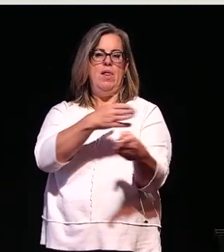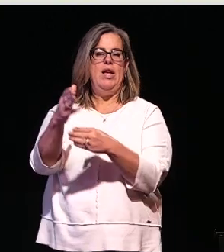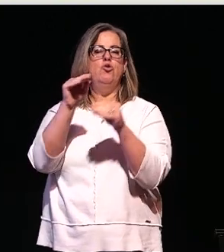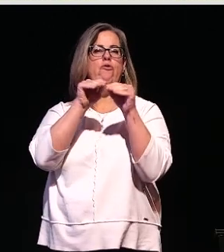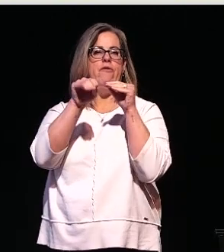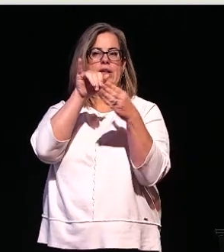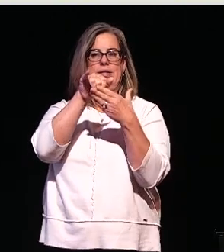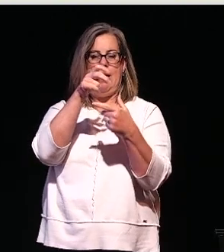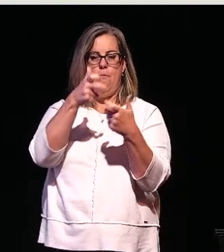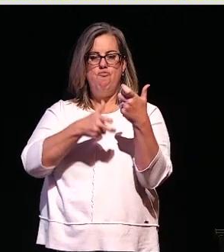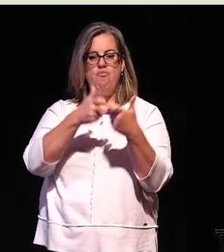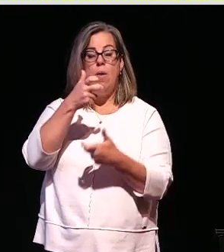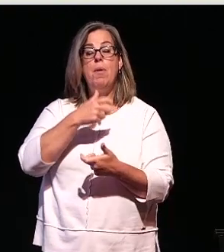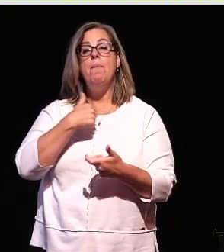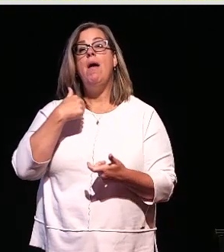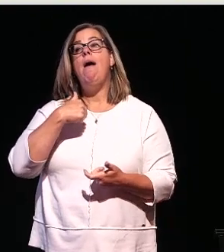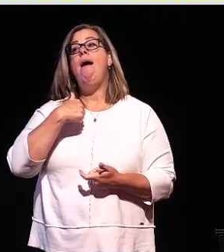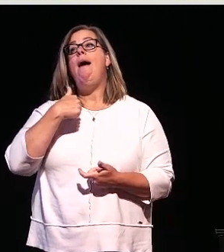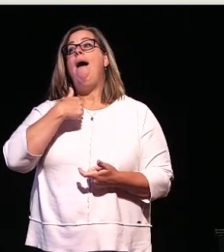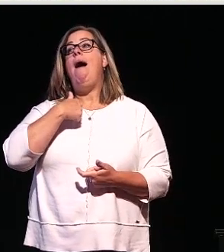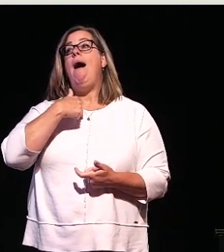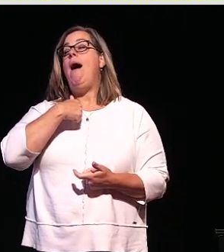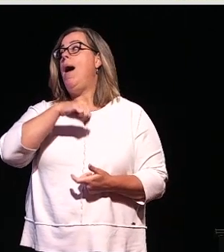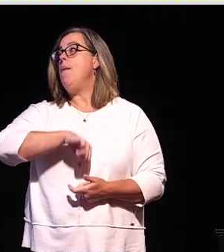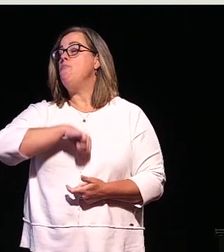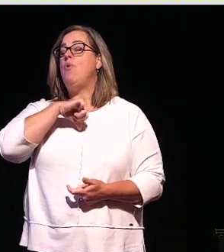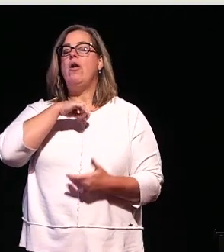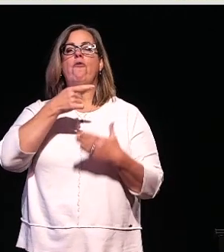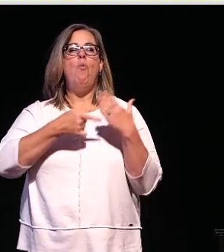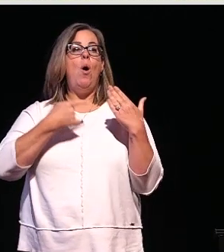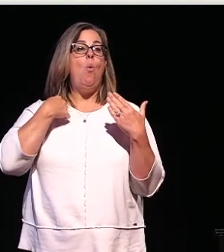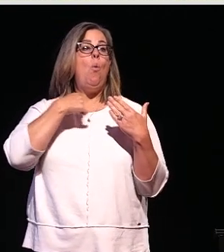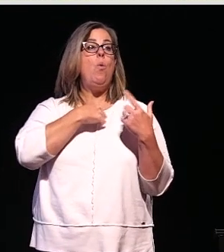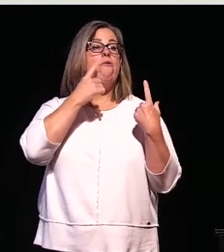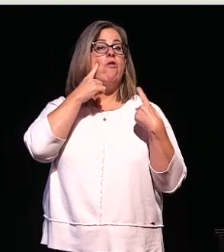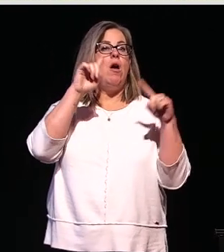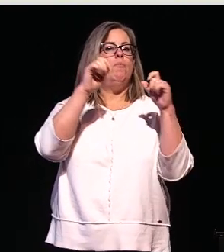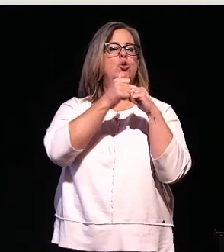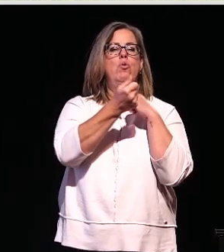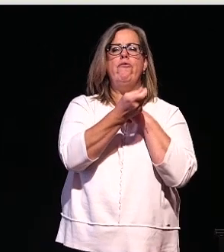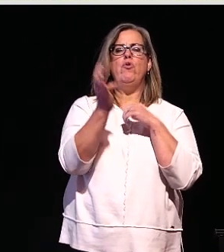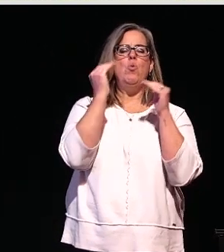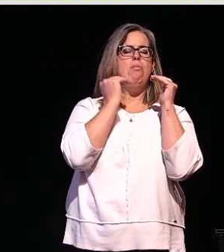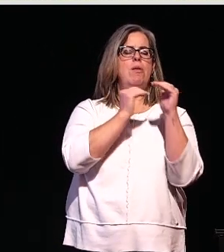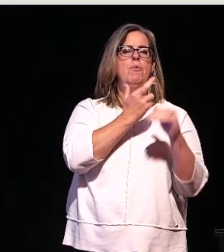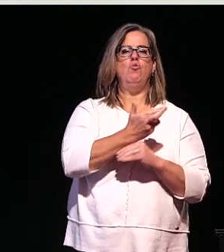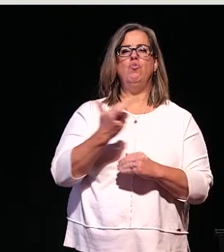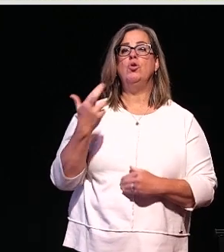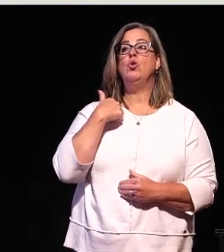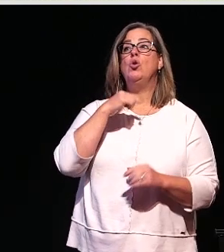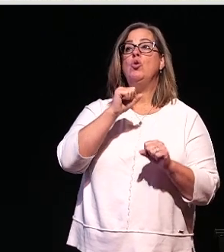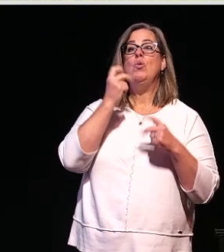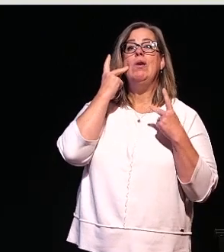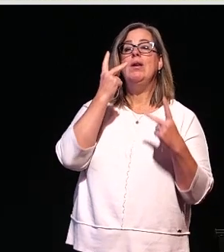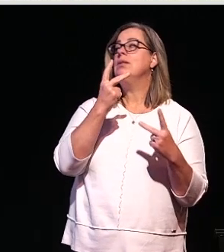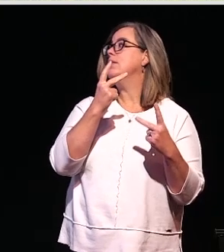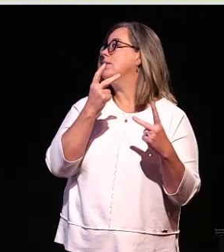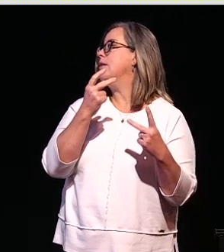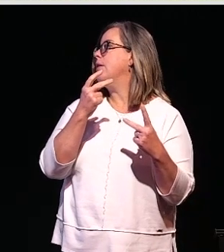I'm very proud of what our scrappy team has accomplished with few resources. You can see that we raised a friends and family round